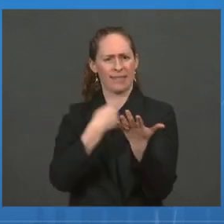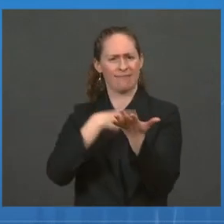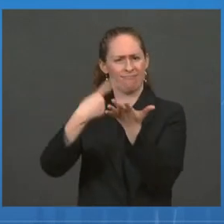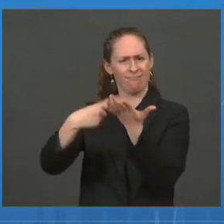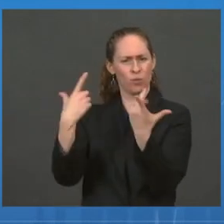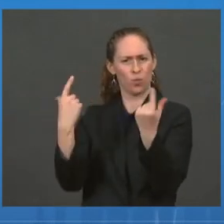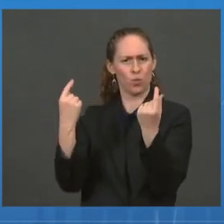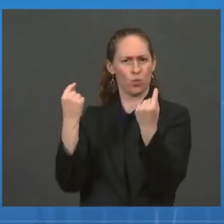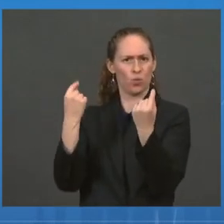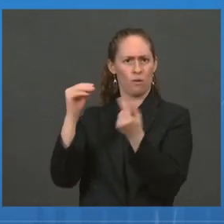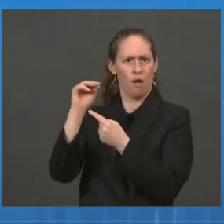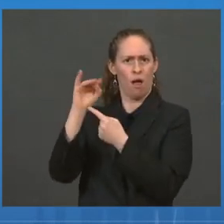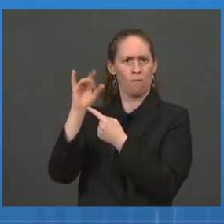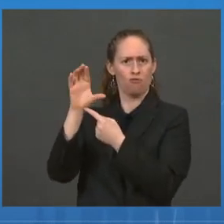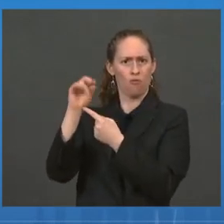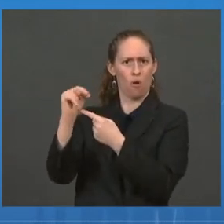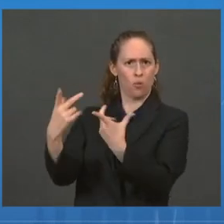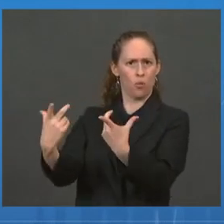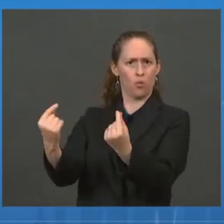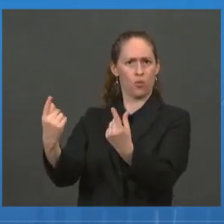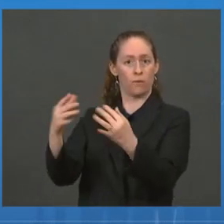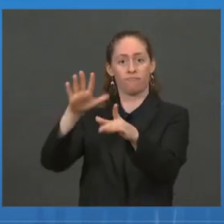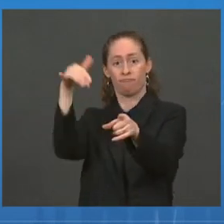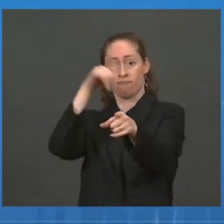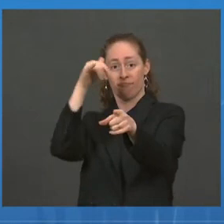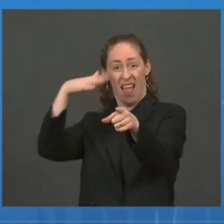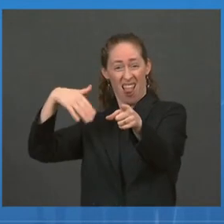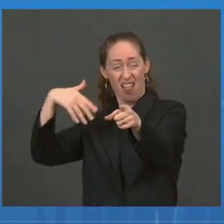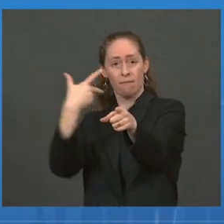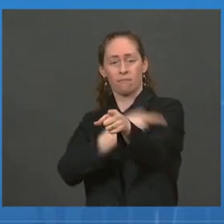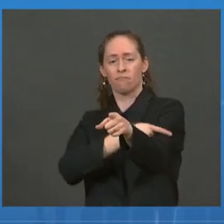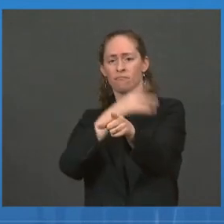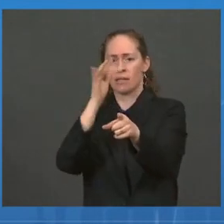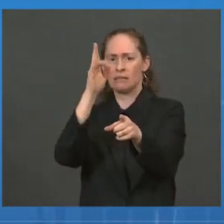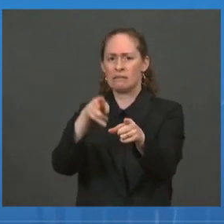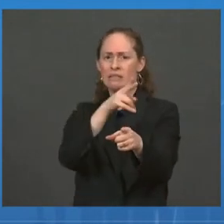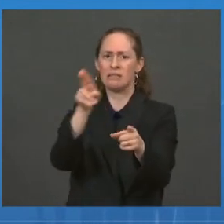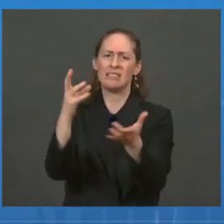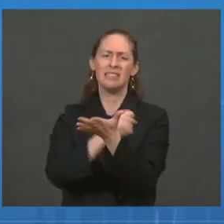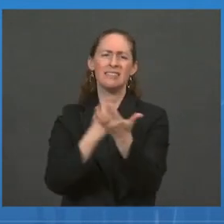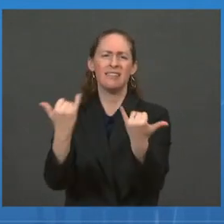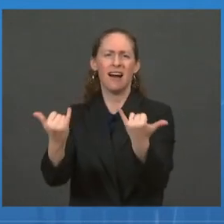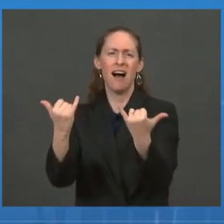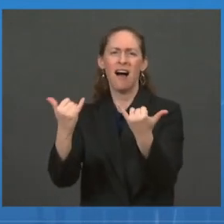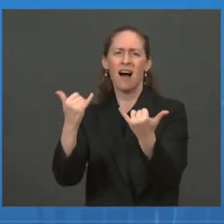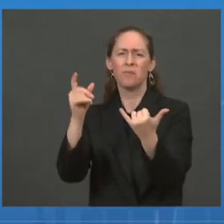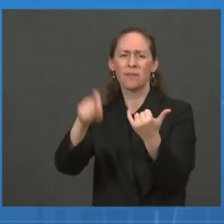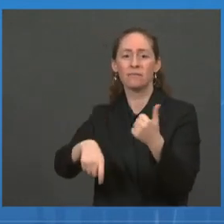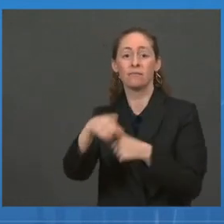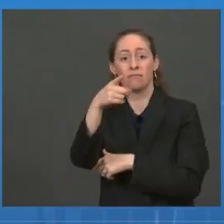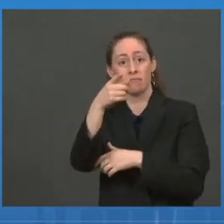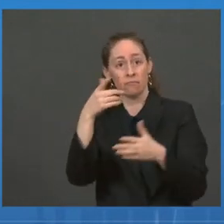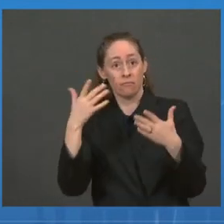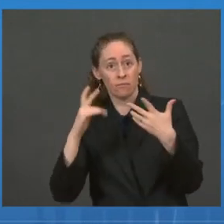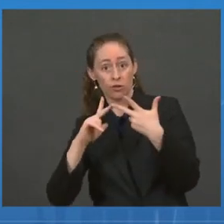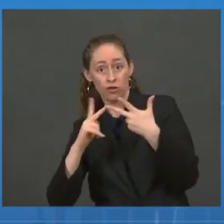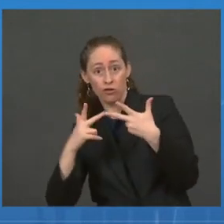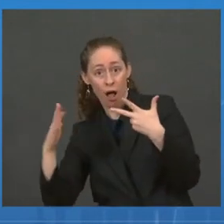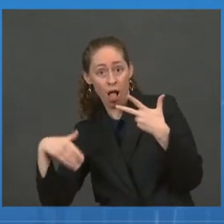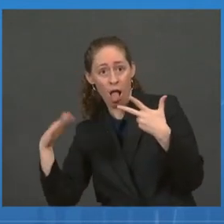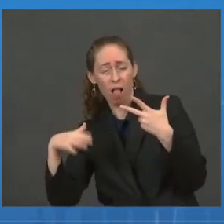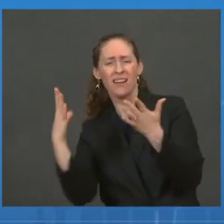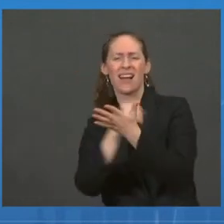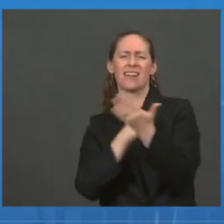get boosted if you are vaccinated continue to use the mitigation methods namely masks avoiding